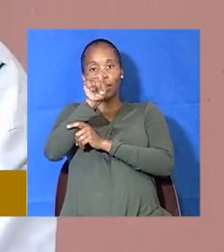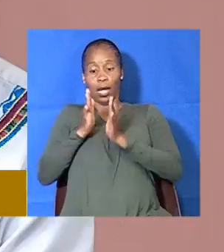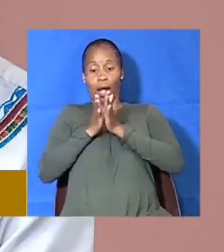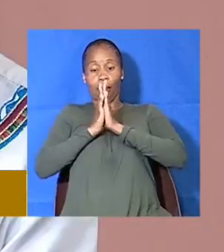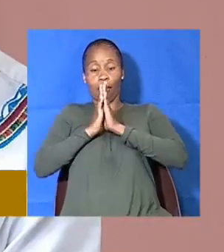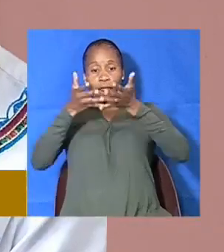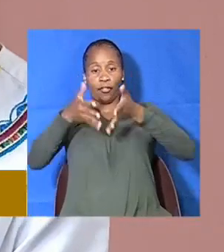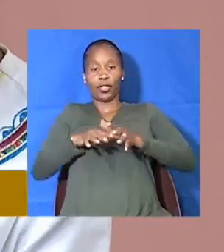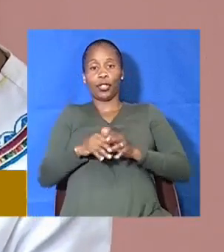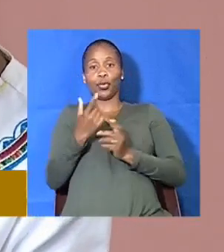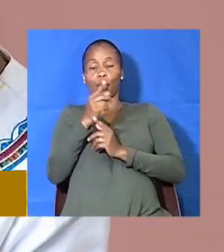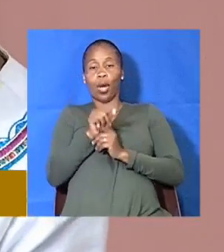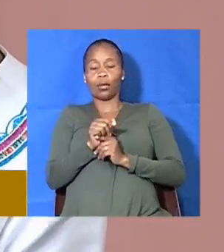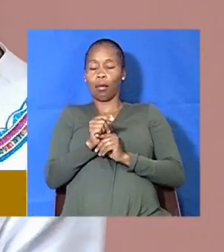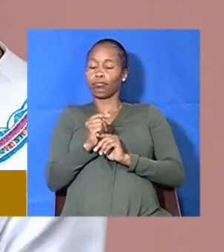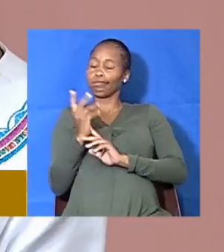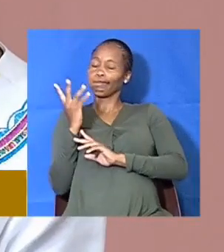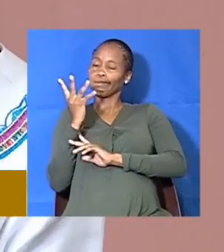Northern Cape.